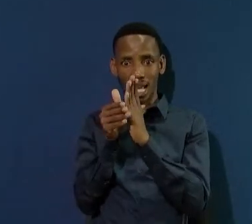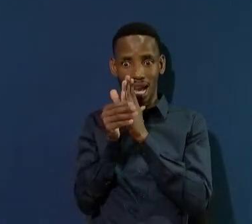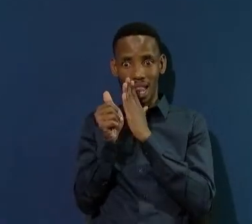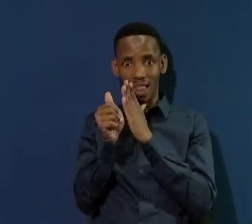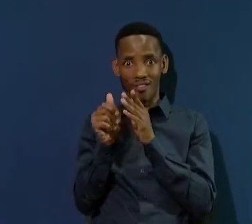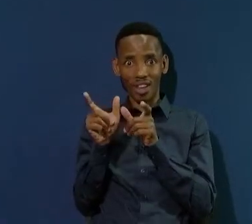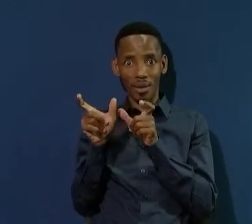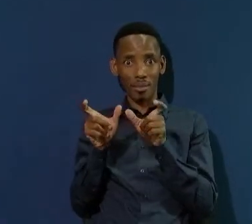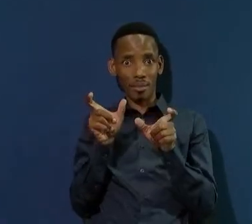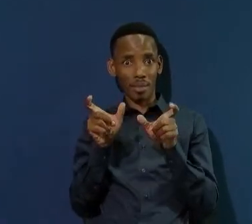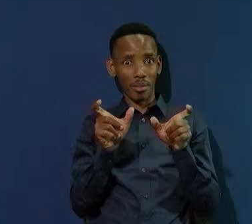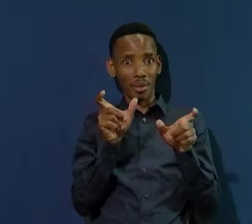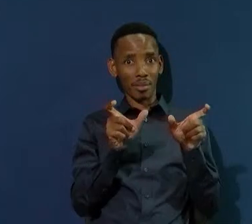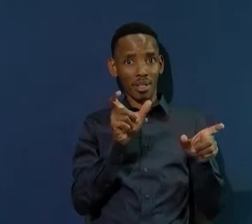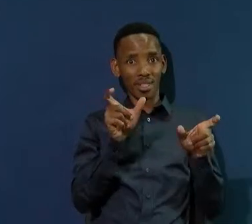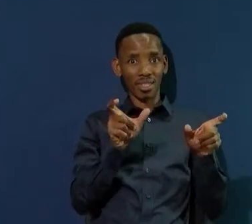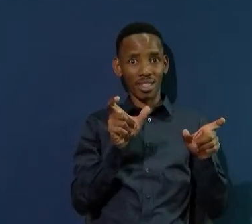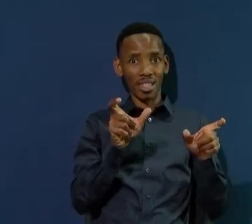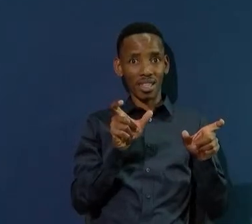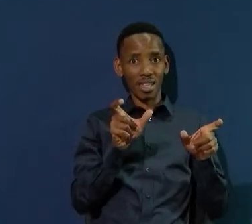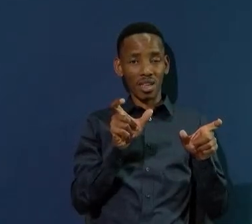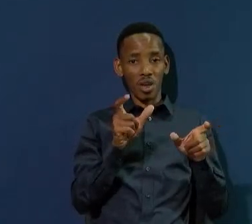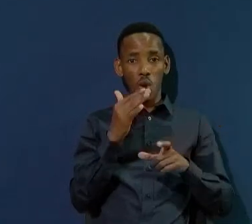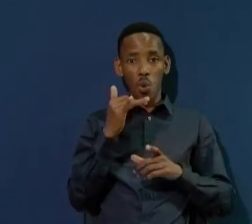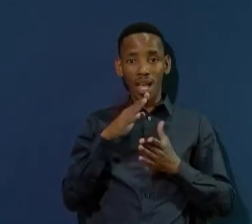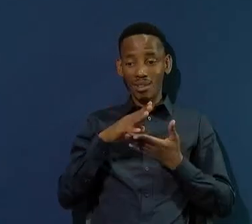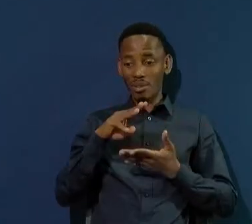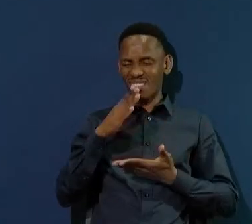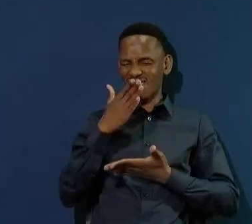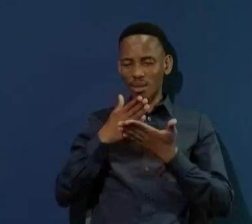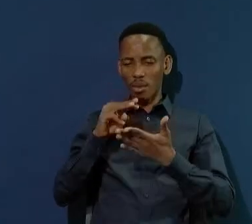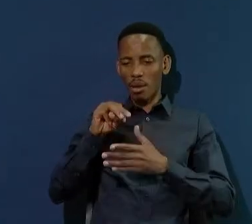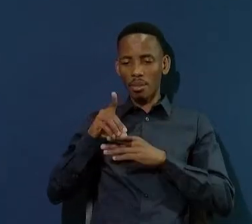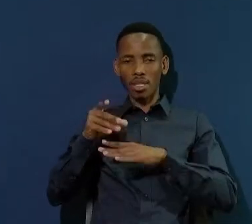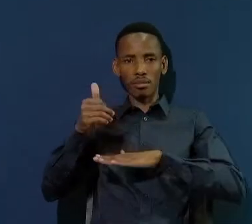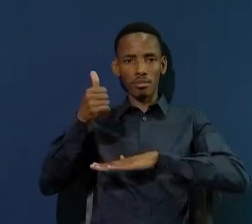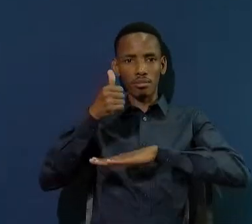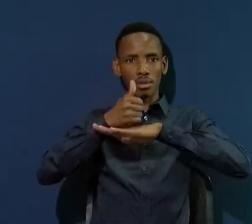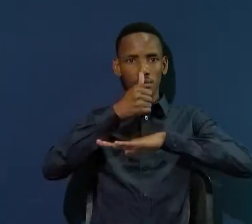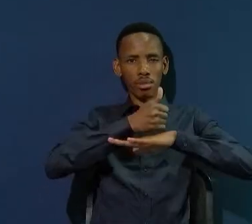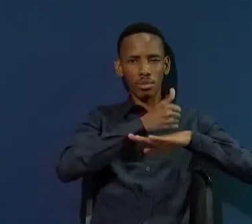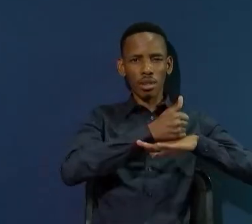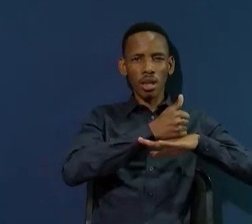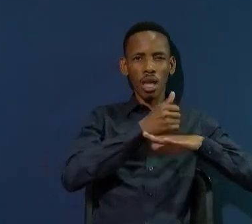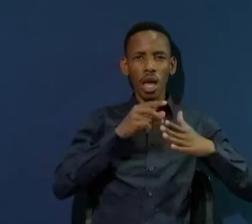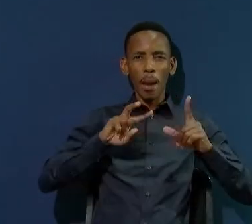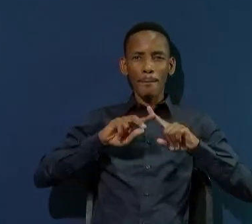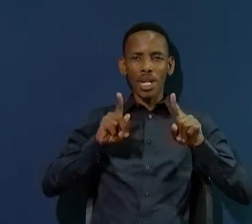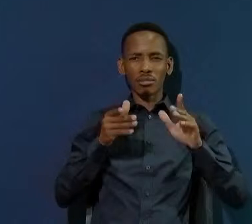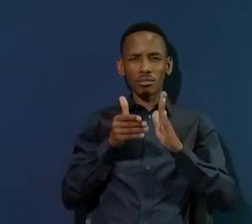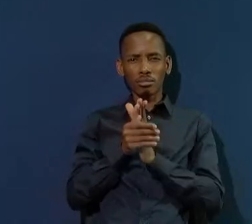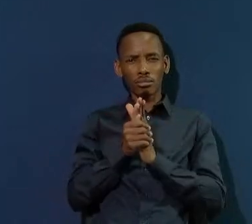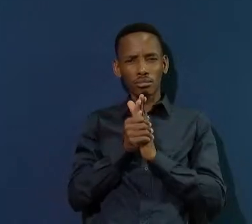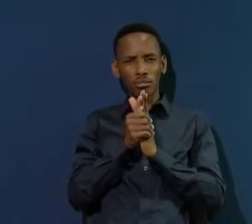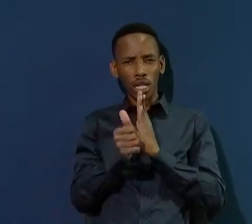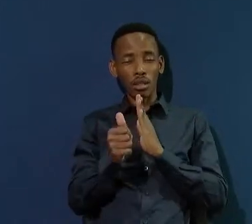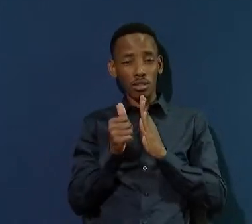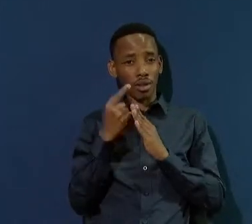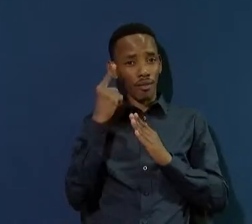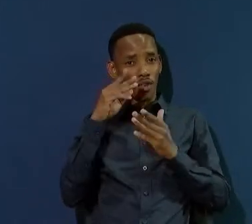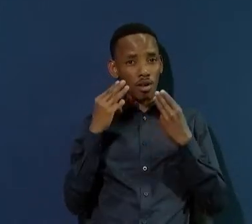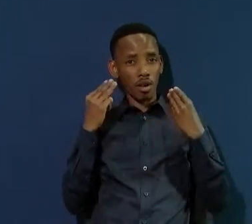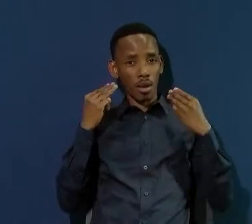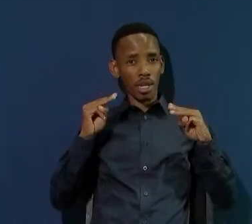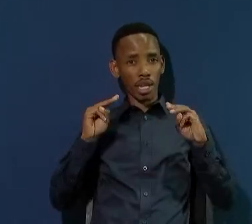the bailong gore they are in the opposition, because I don't see you going all out to go and